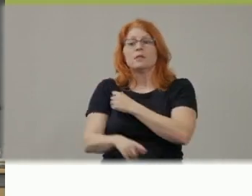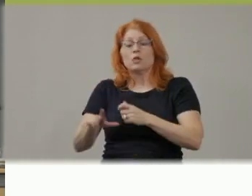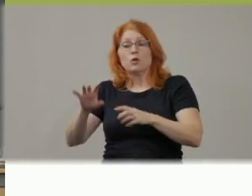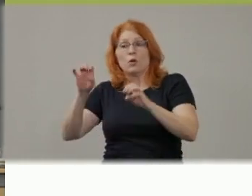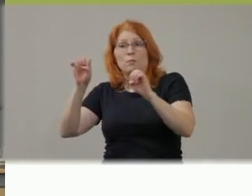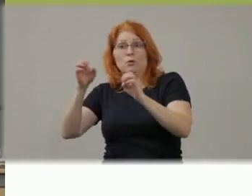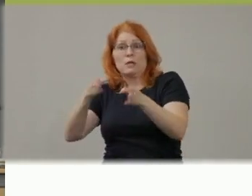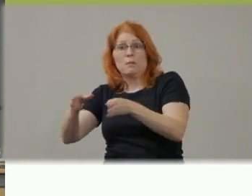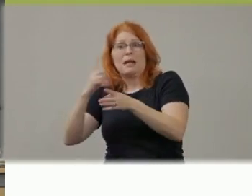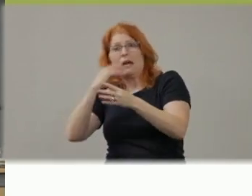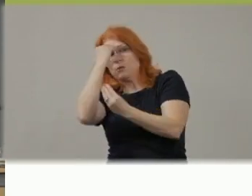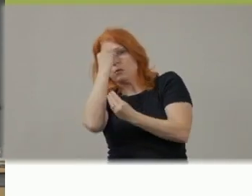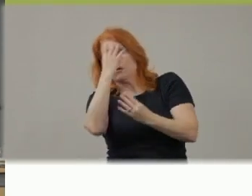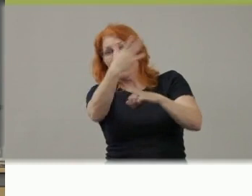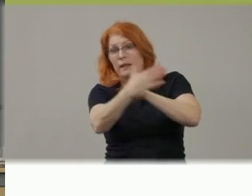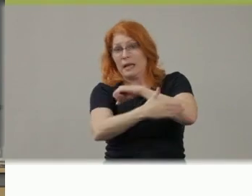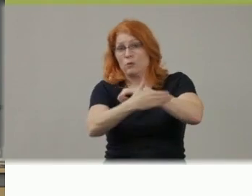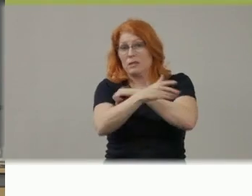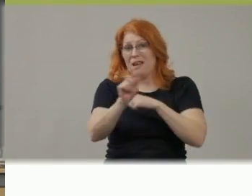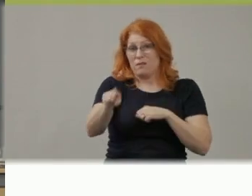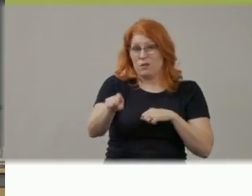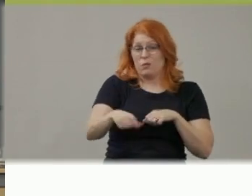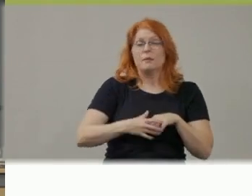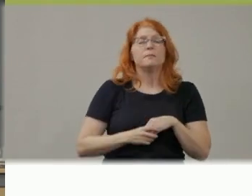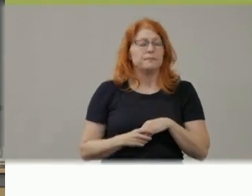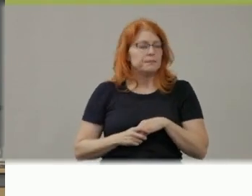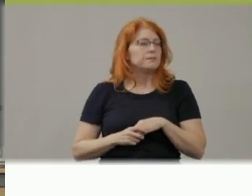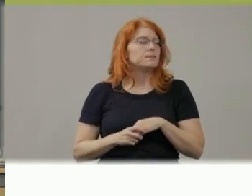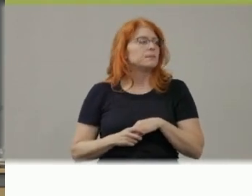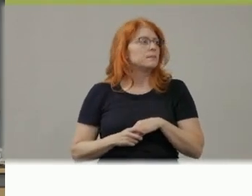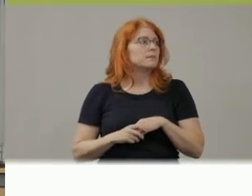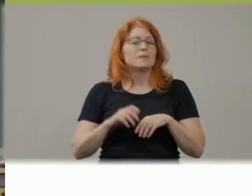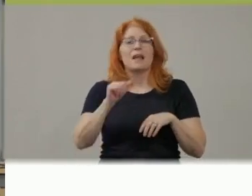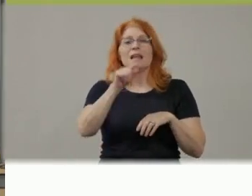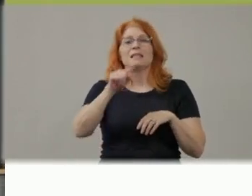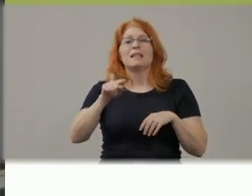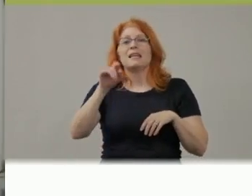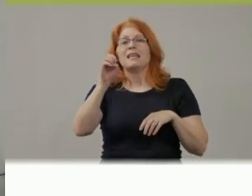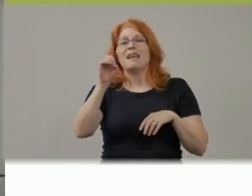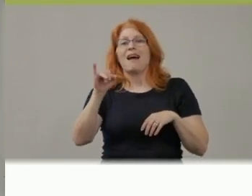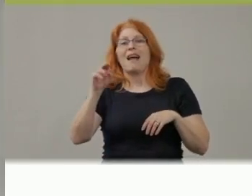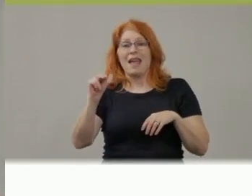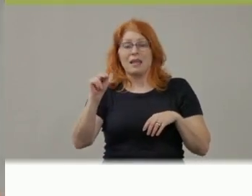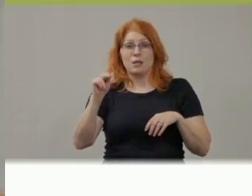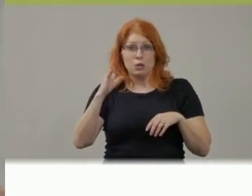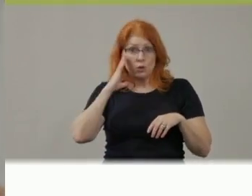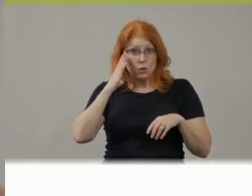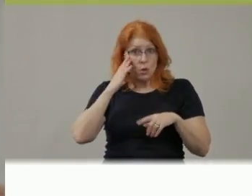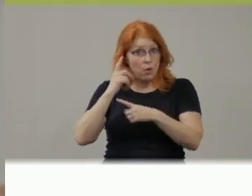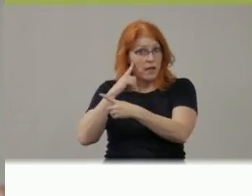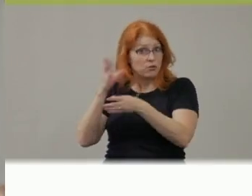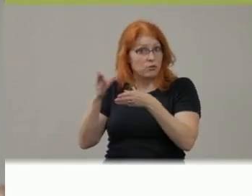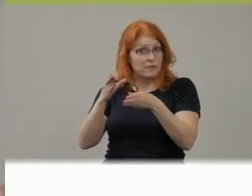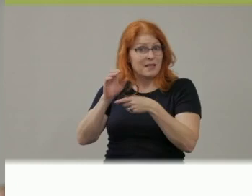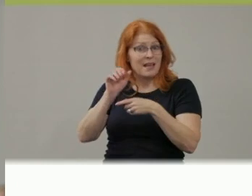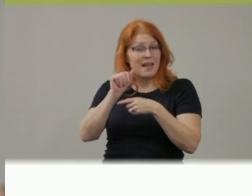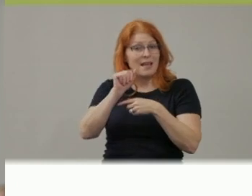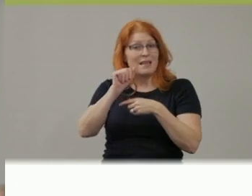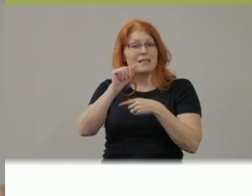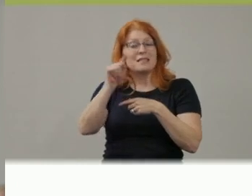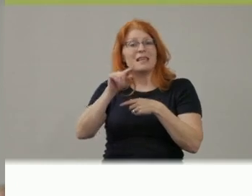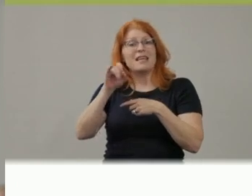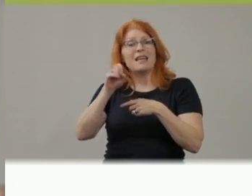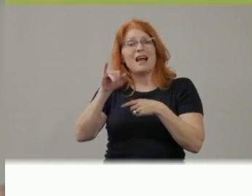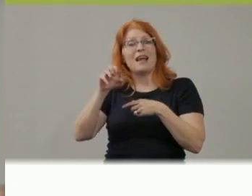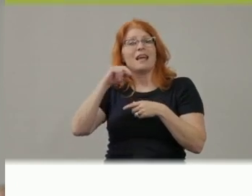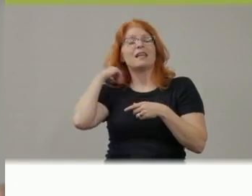I believe most of you have to do that. And then I put AZEIN. Did you guys know about this service? It's called the Arizona